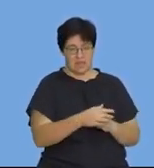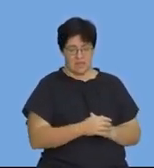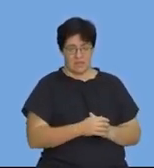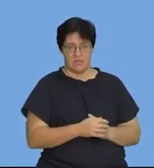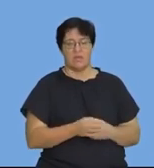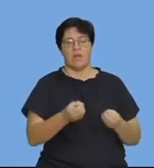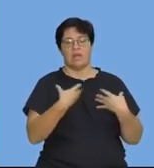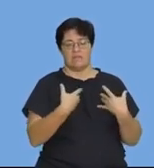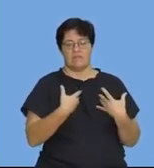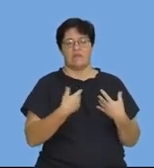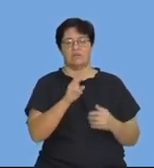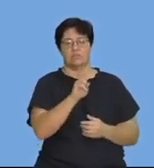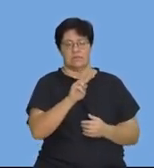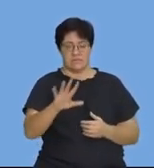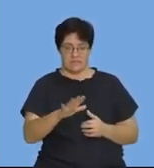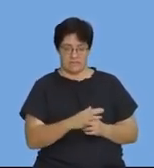me 25 there.